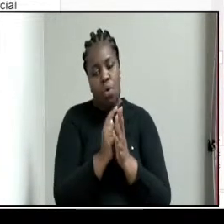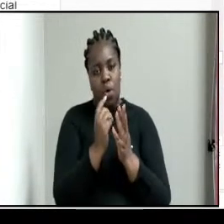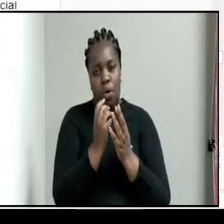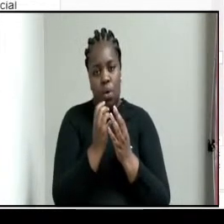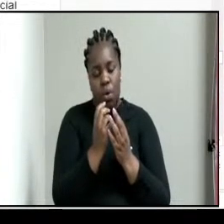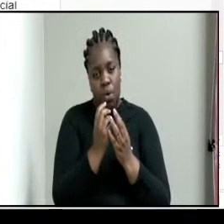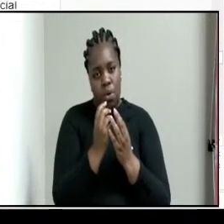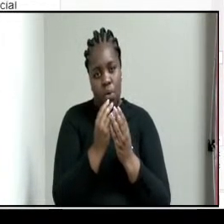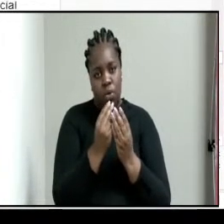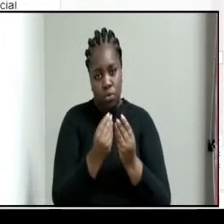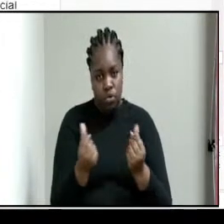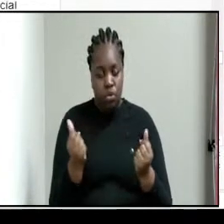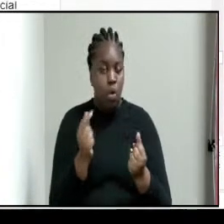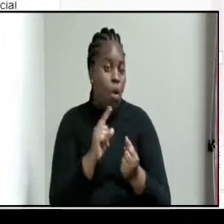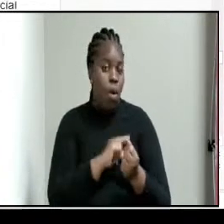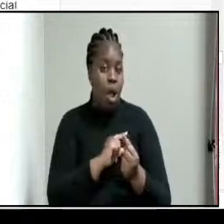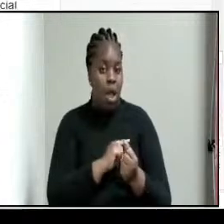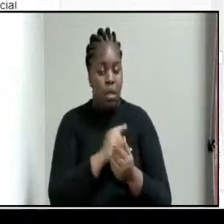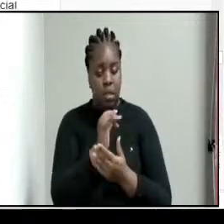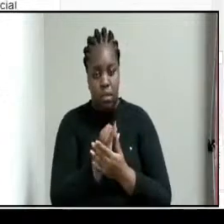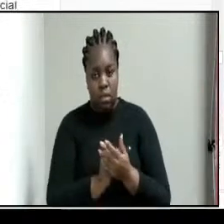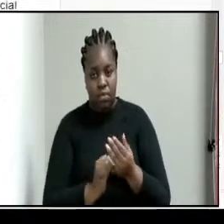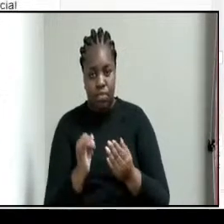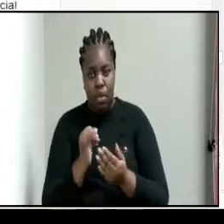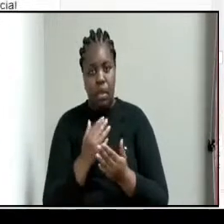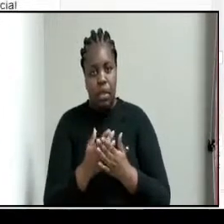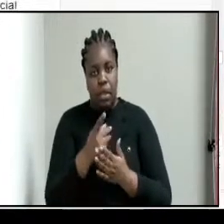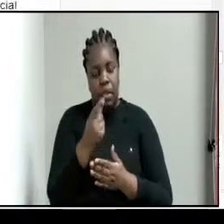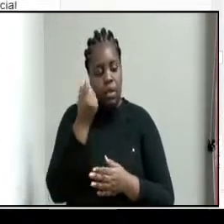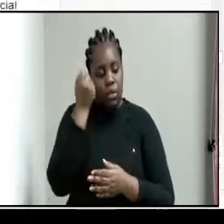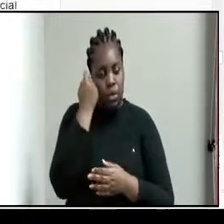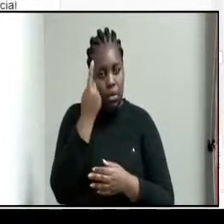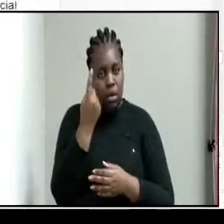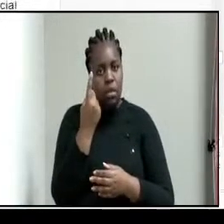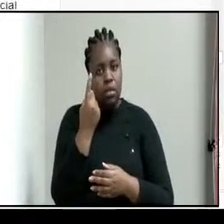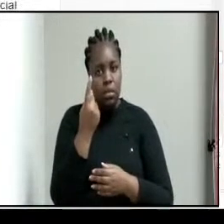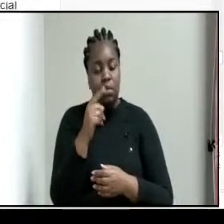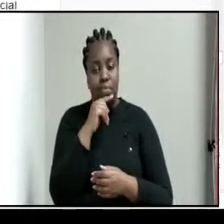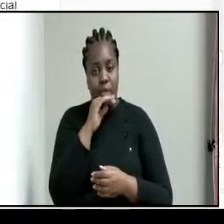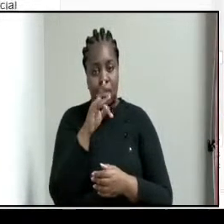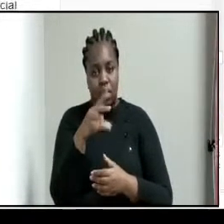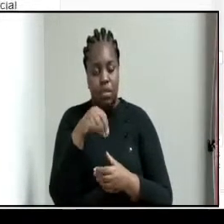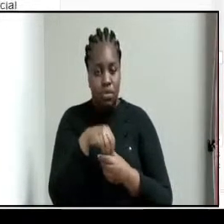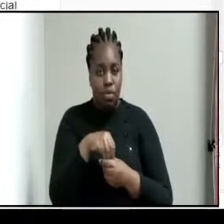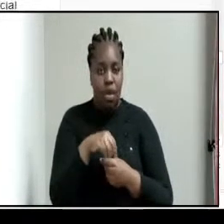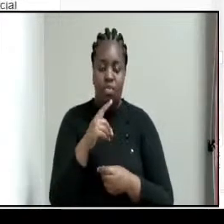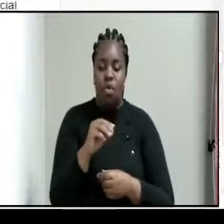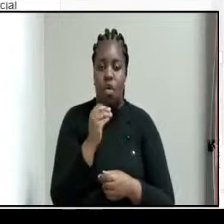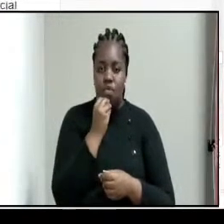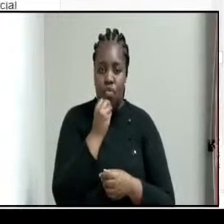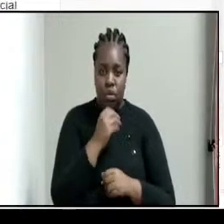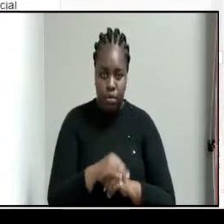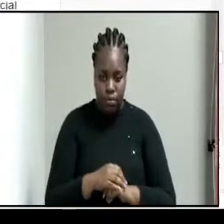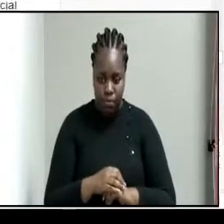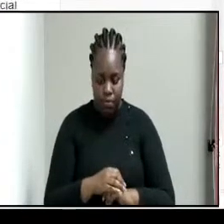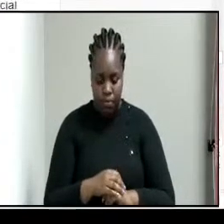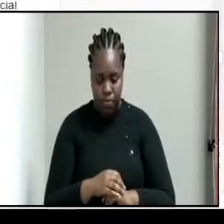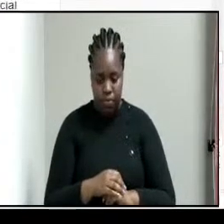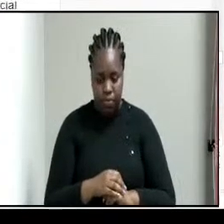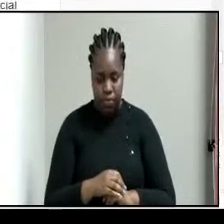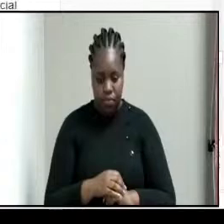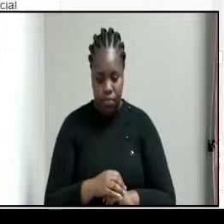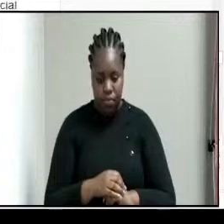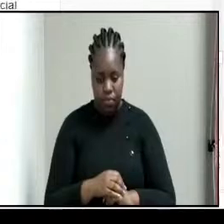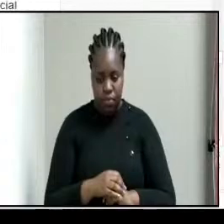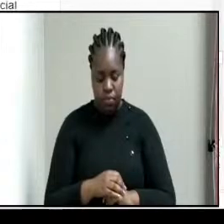and other measures so that individuals and groups may realize their rights and freedom, and in this particular context, the right to food. And